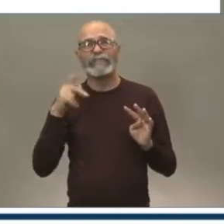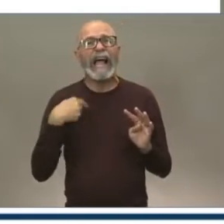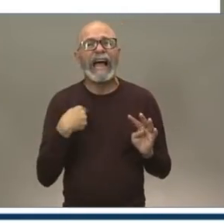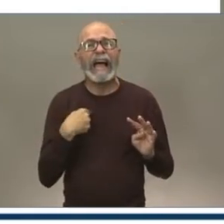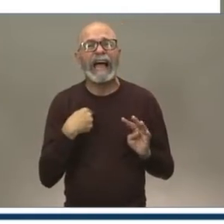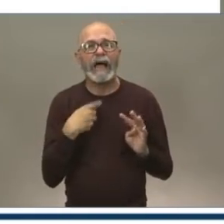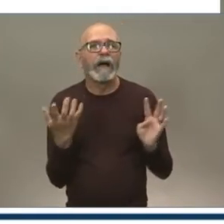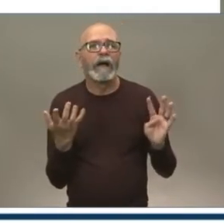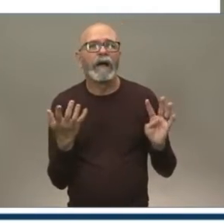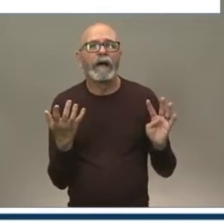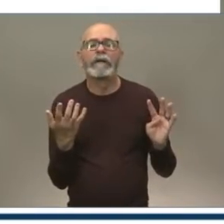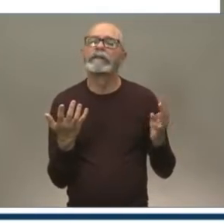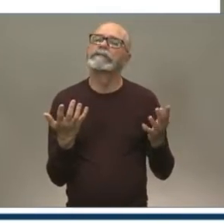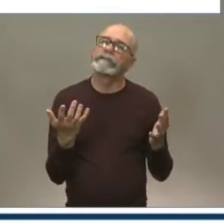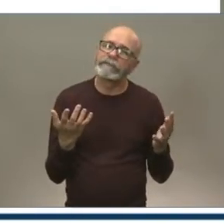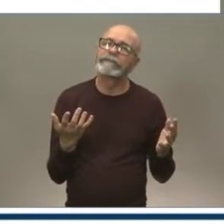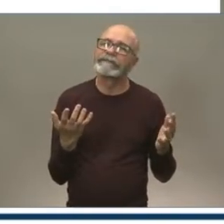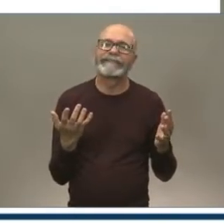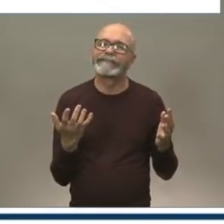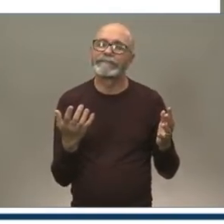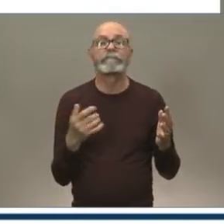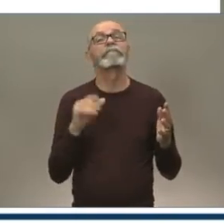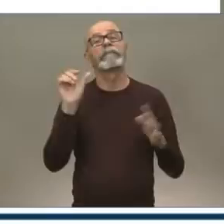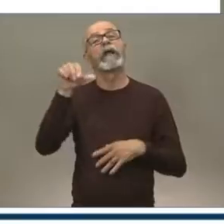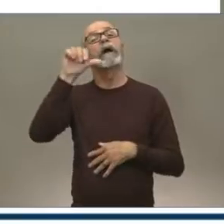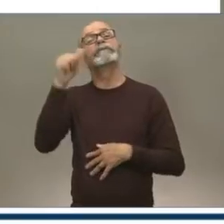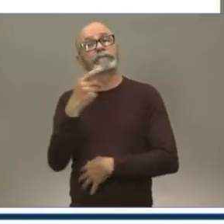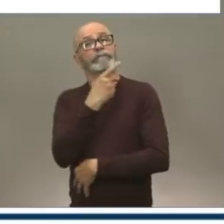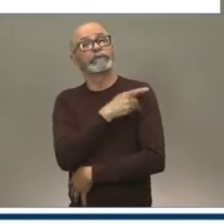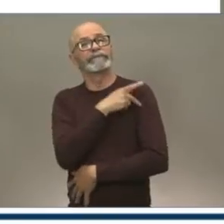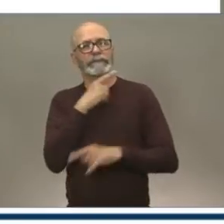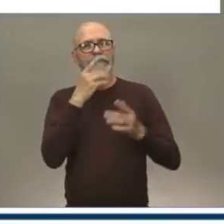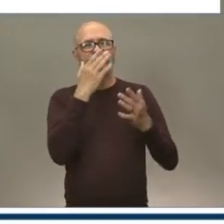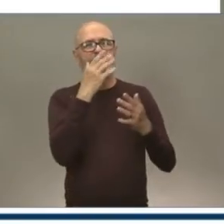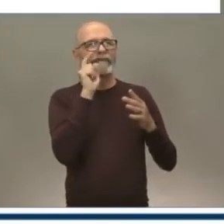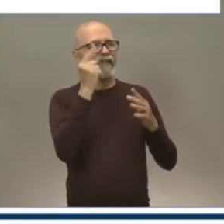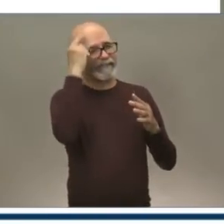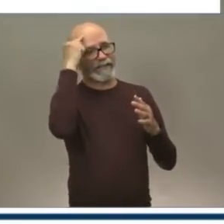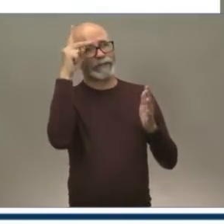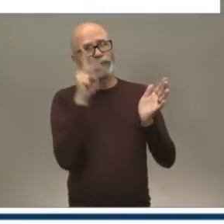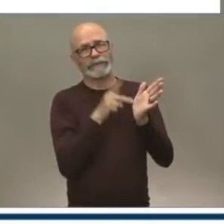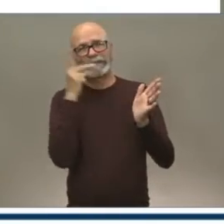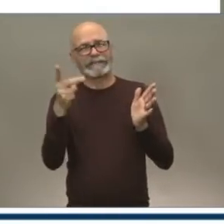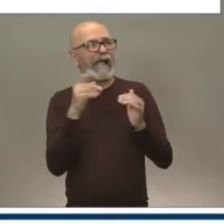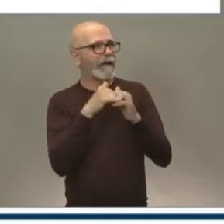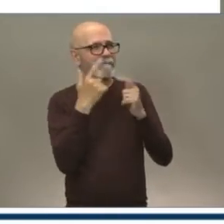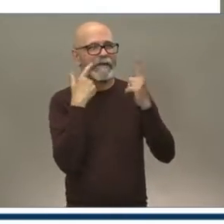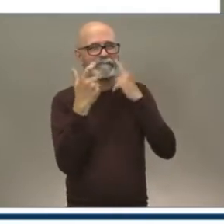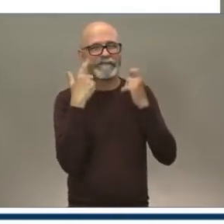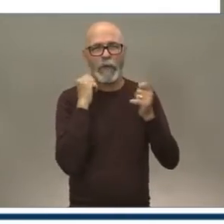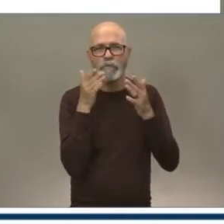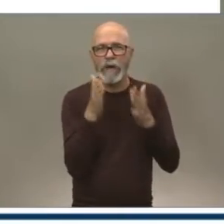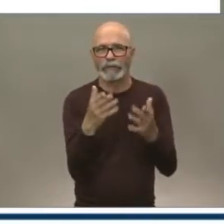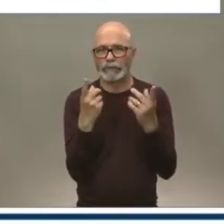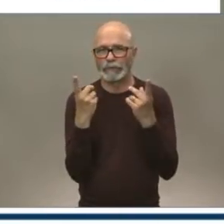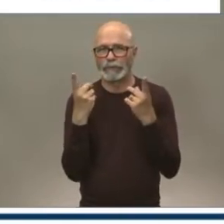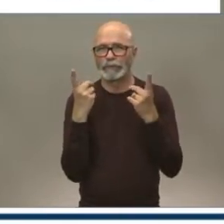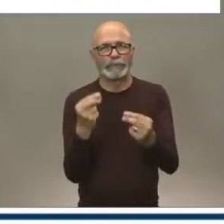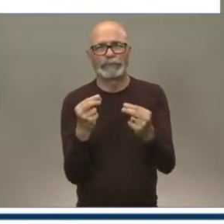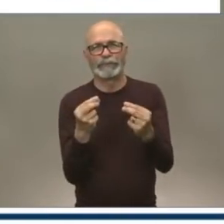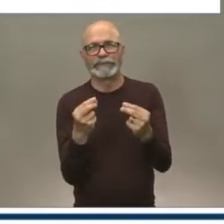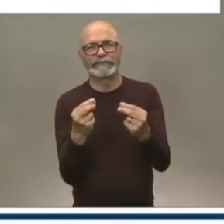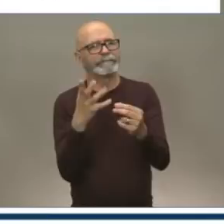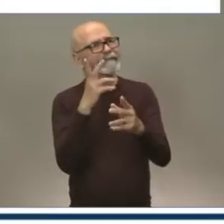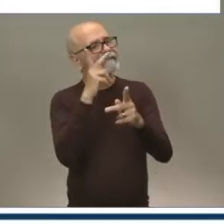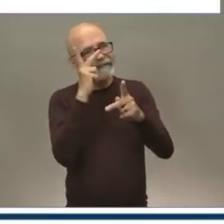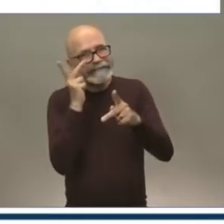intended for. The other provinces need to use other public health measures, and all of us have the ability to vaccinate our population over time